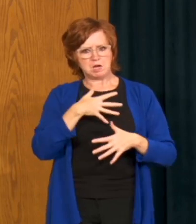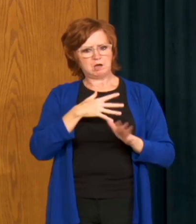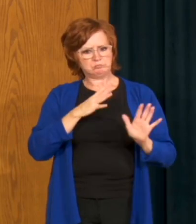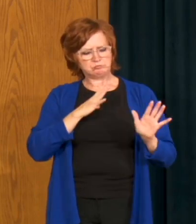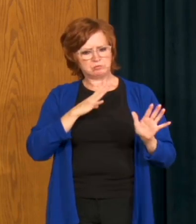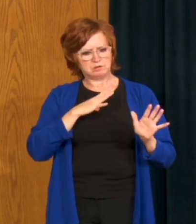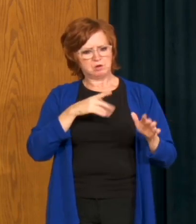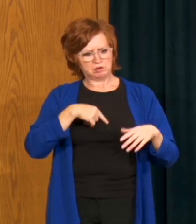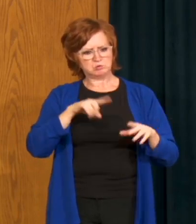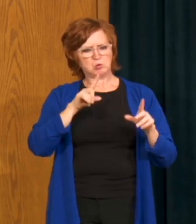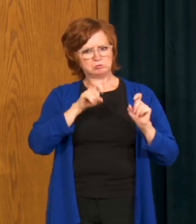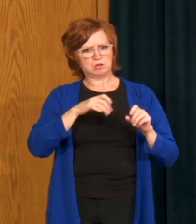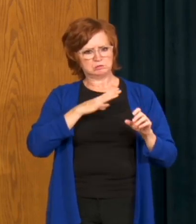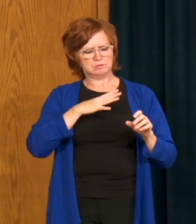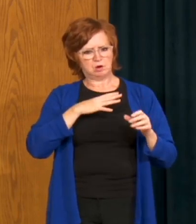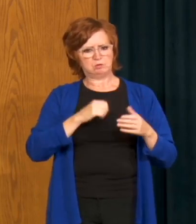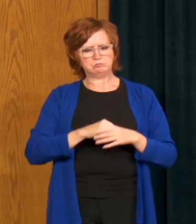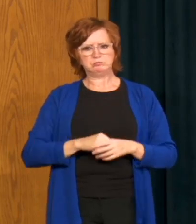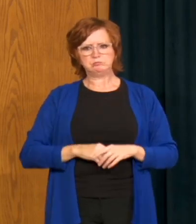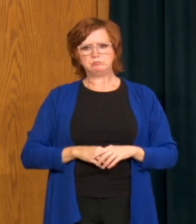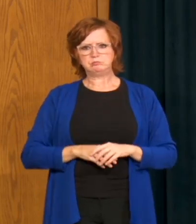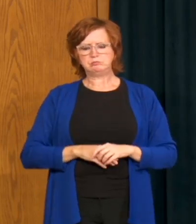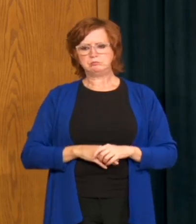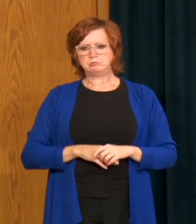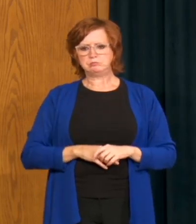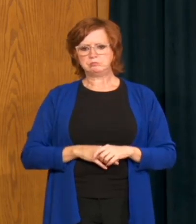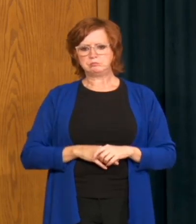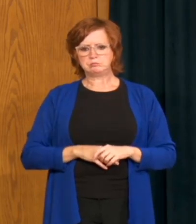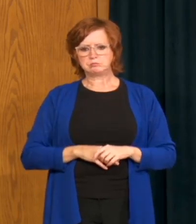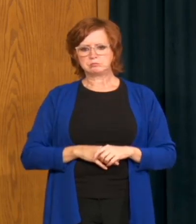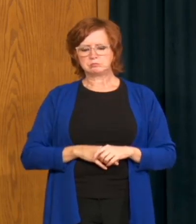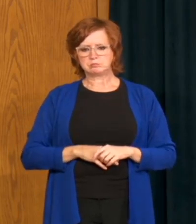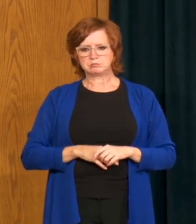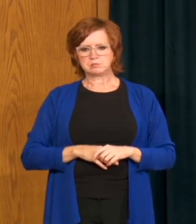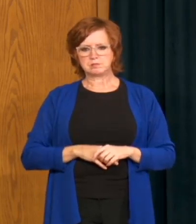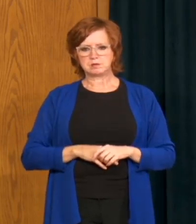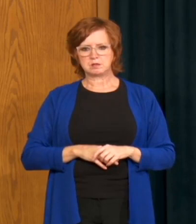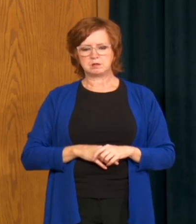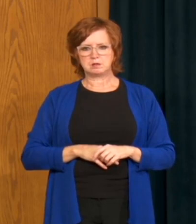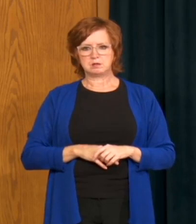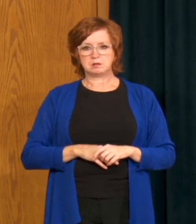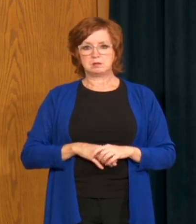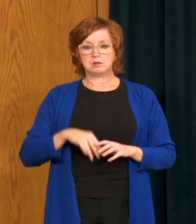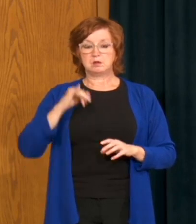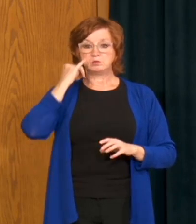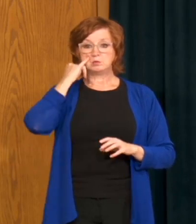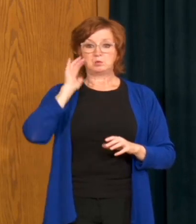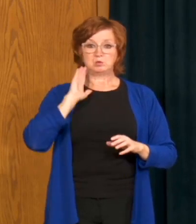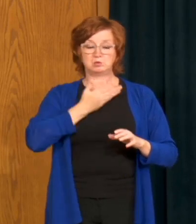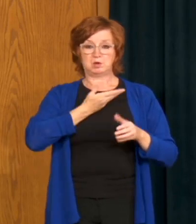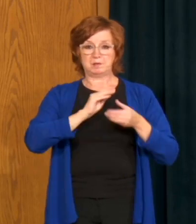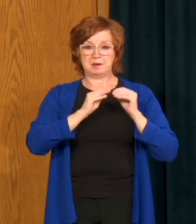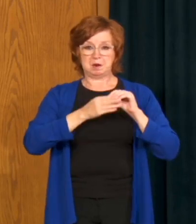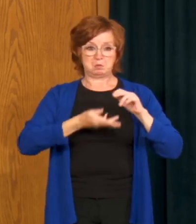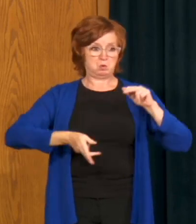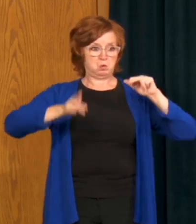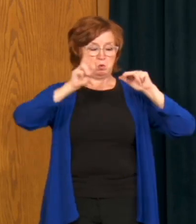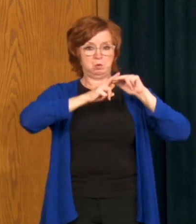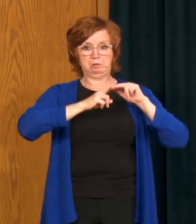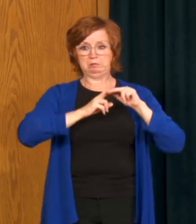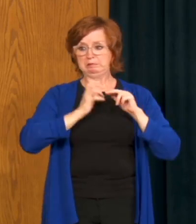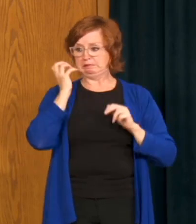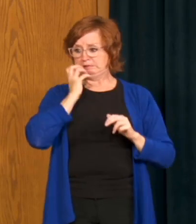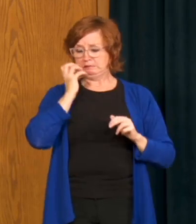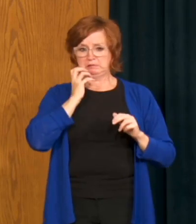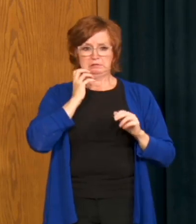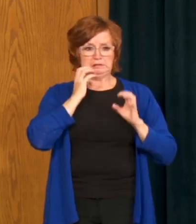testing. If you get high numbers, that's fine. At least you know what you're dealing with. And so it's not transmission that's happening and no one knows about it till